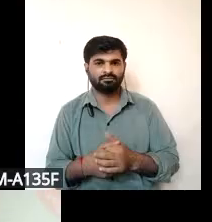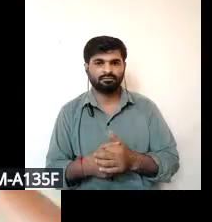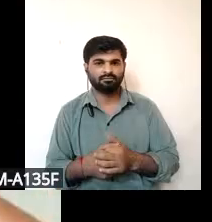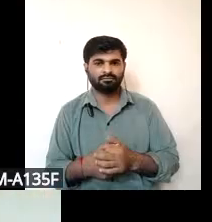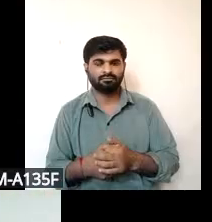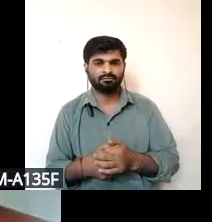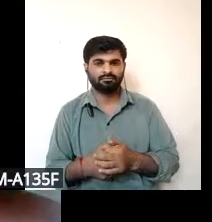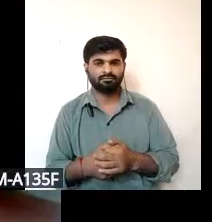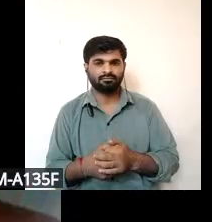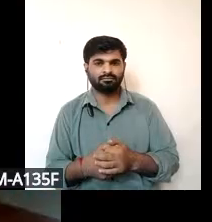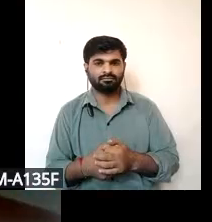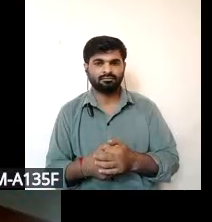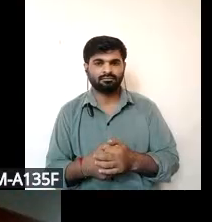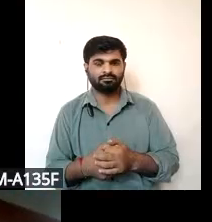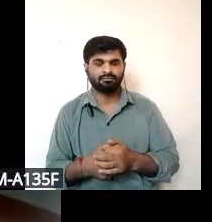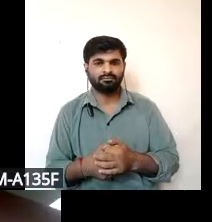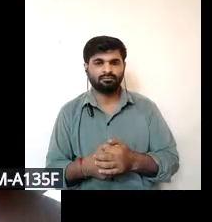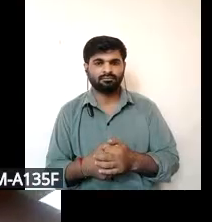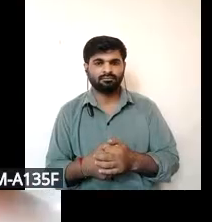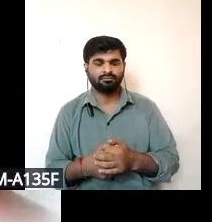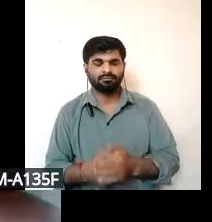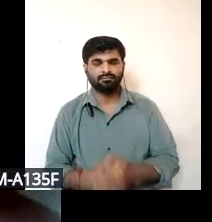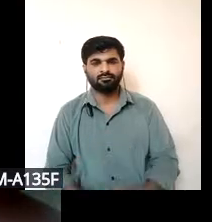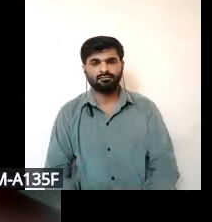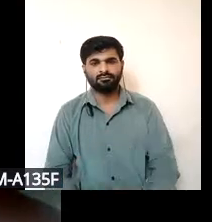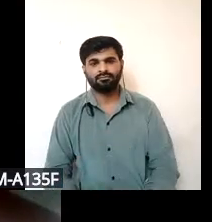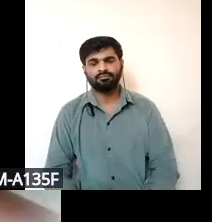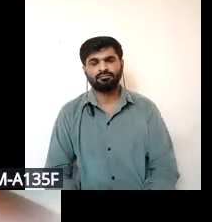Prateek, you're on mute if you're speaking.